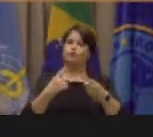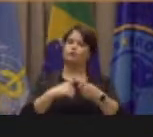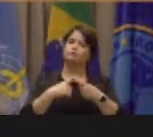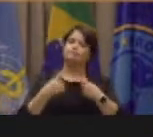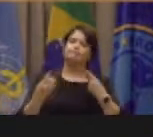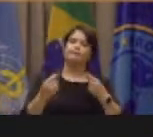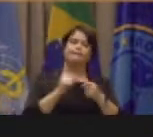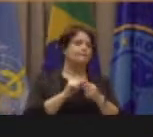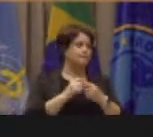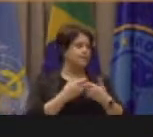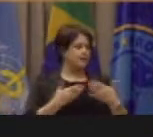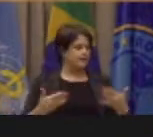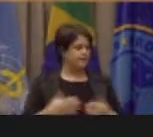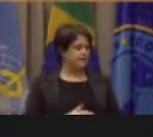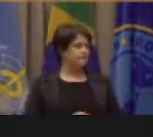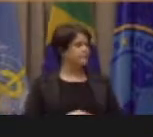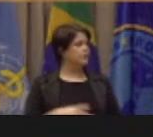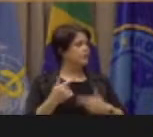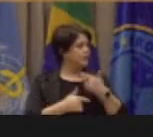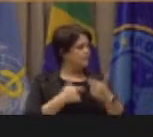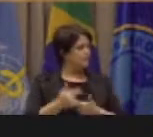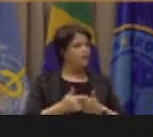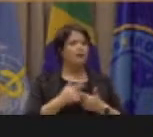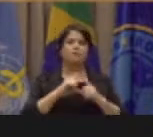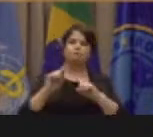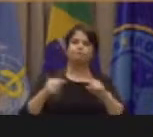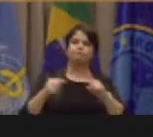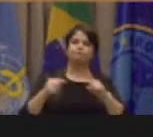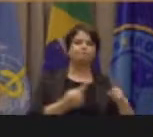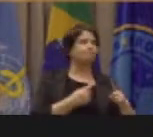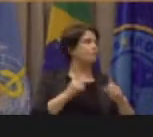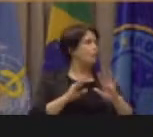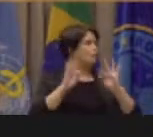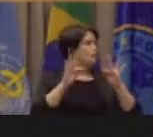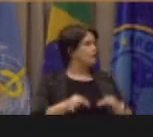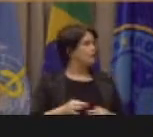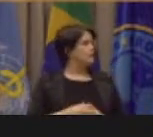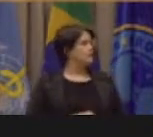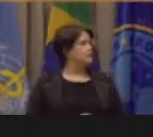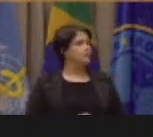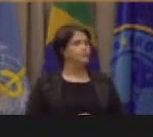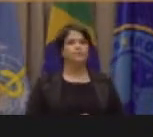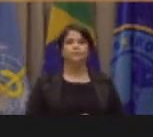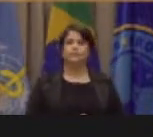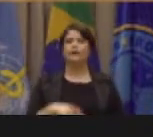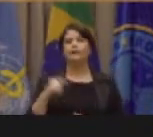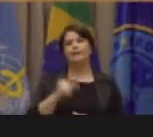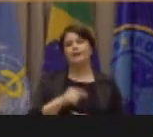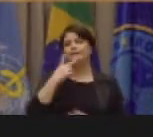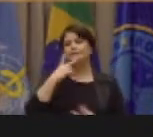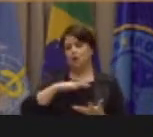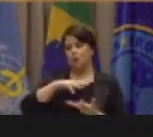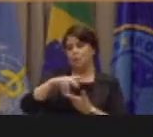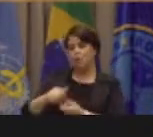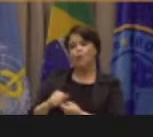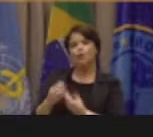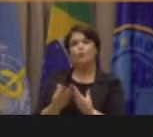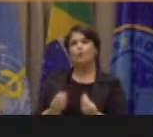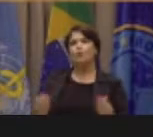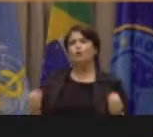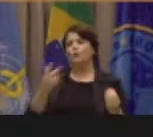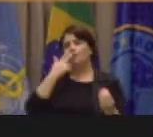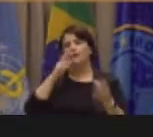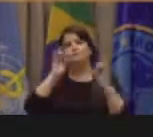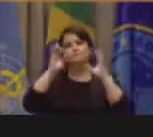the professional is working, it's a simple process. And this is